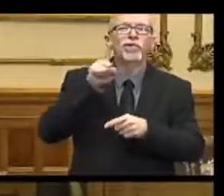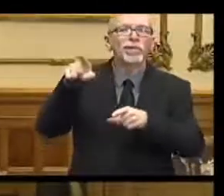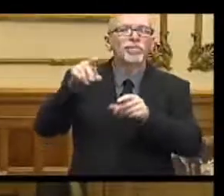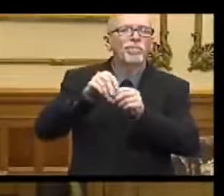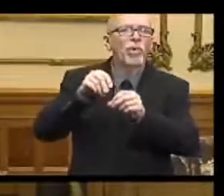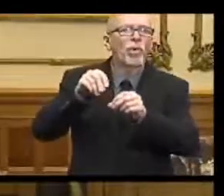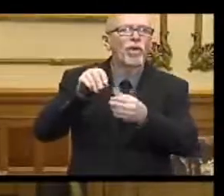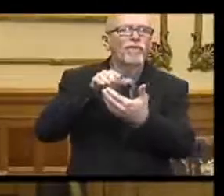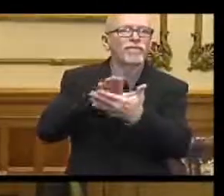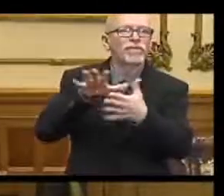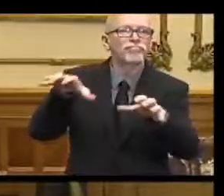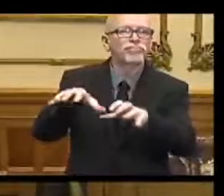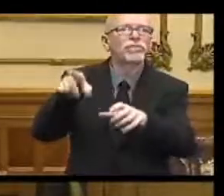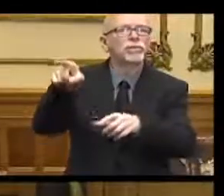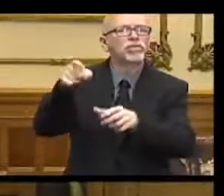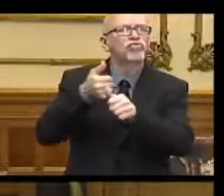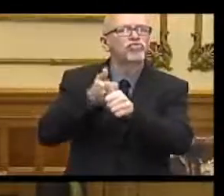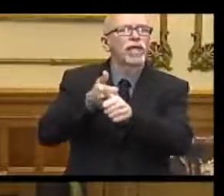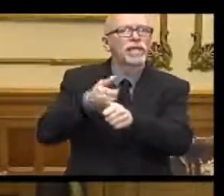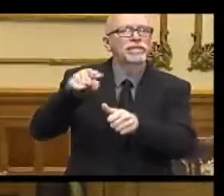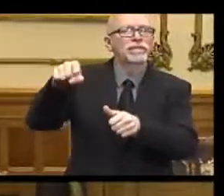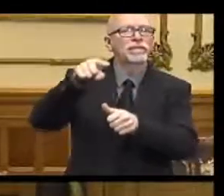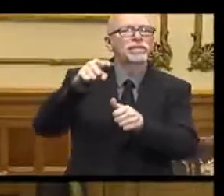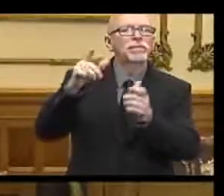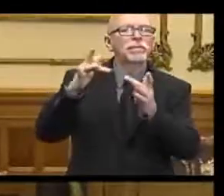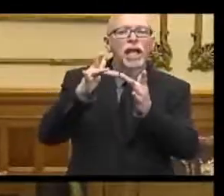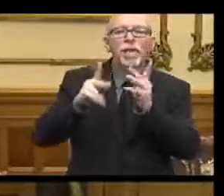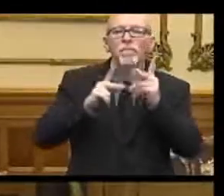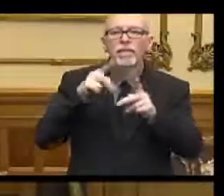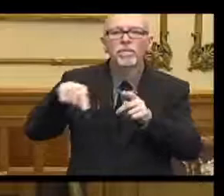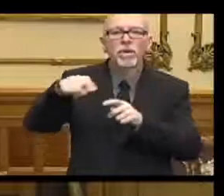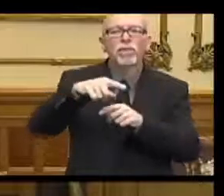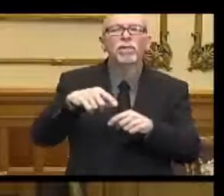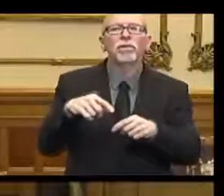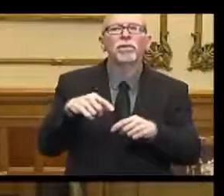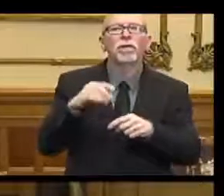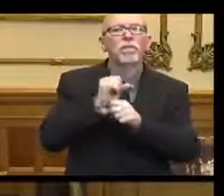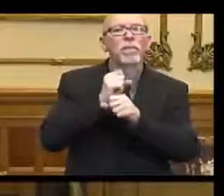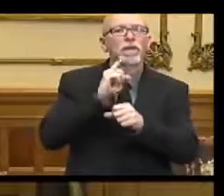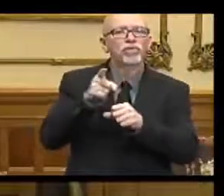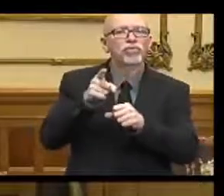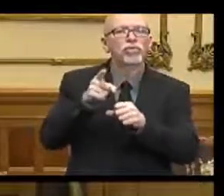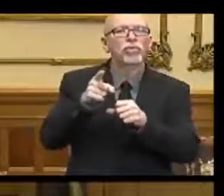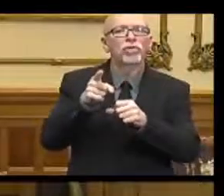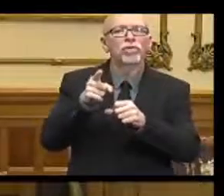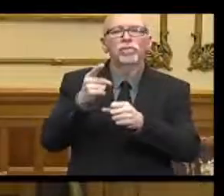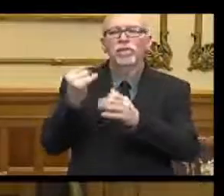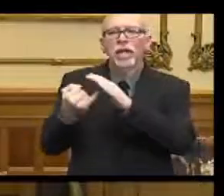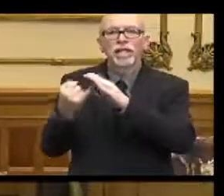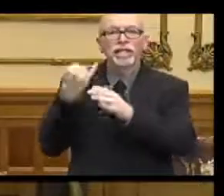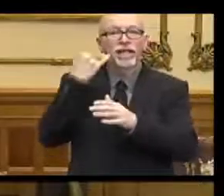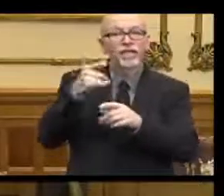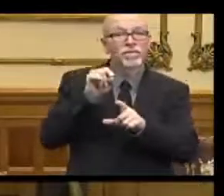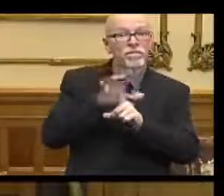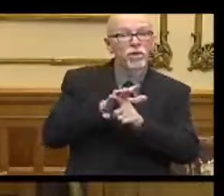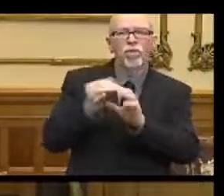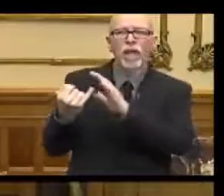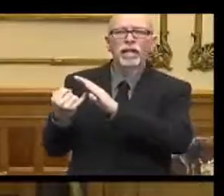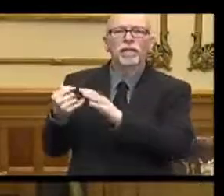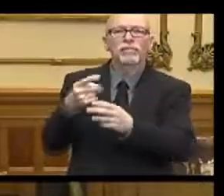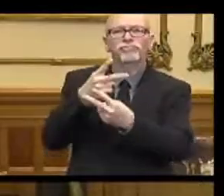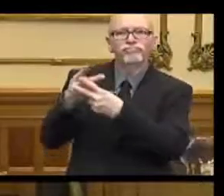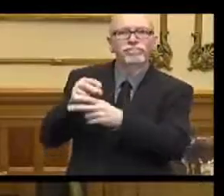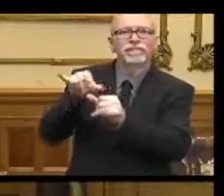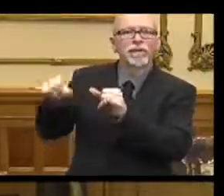and they are tracing these contacts of these individuals and telling them to quarantine if they've been exposed, telling them to isolate if